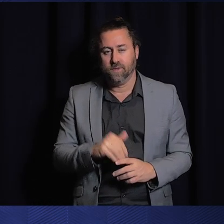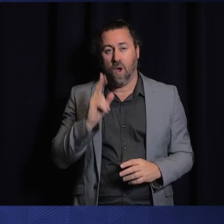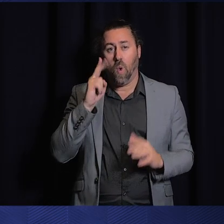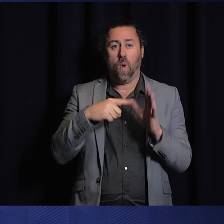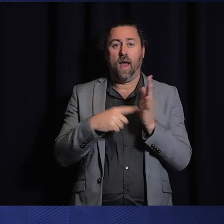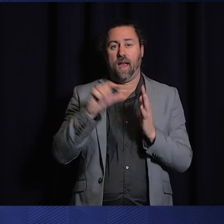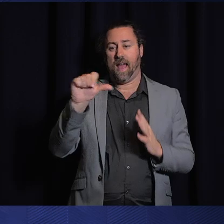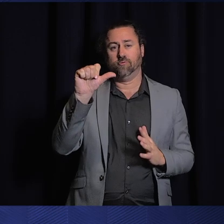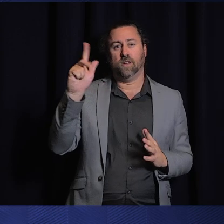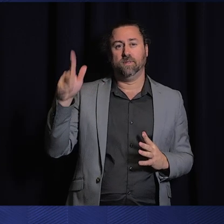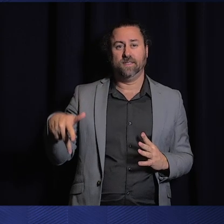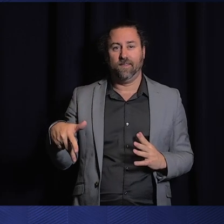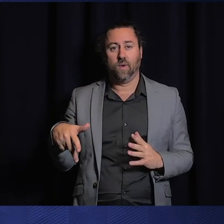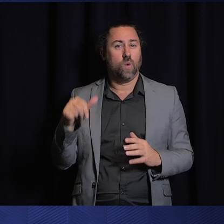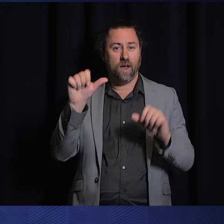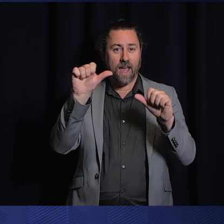and the Pacific.